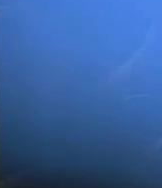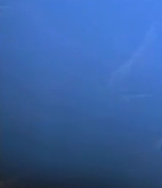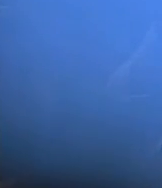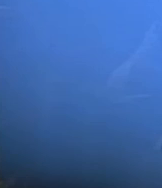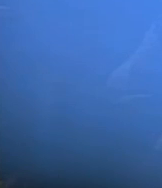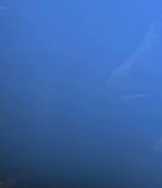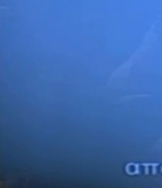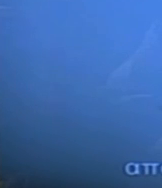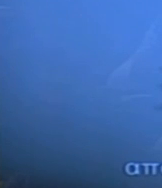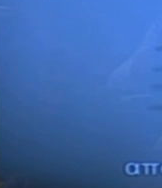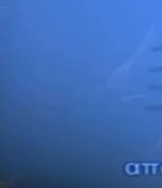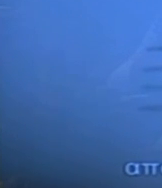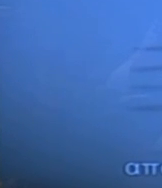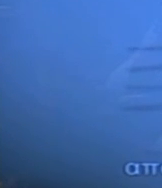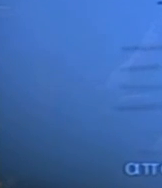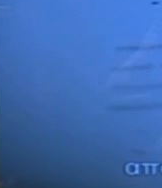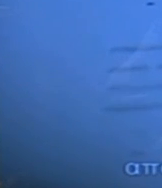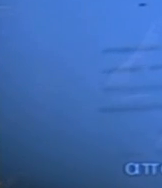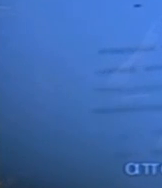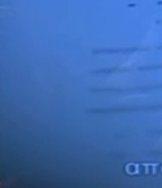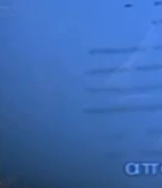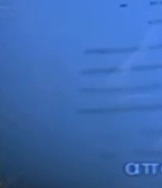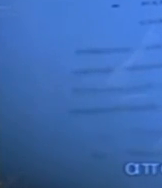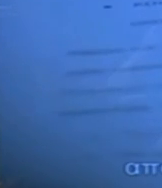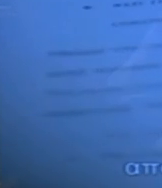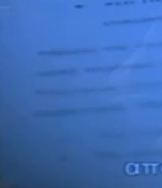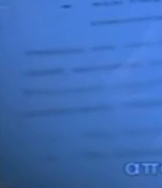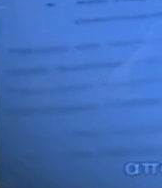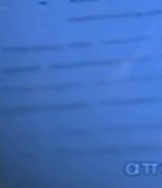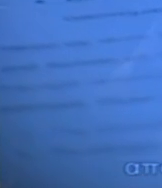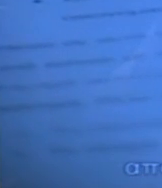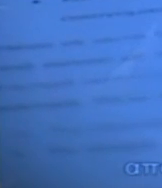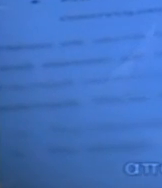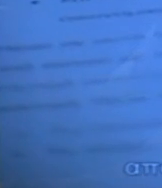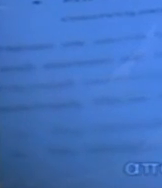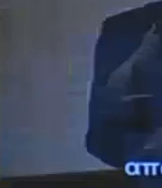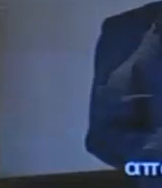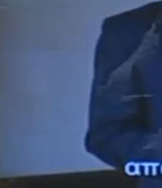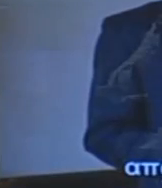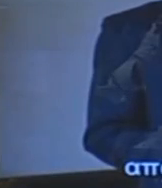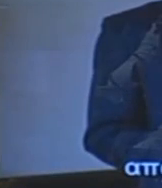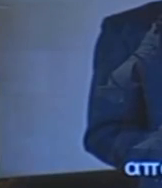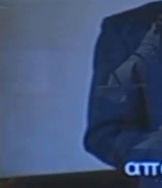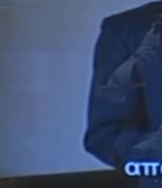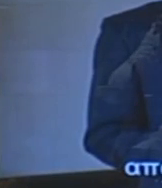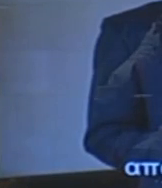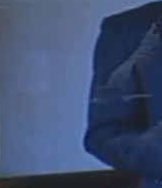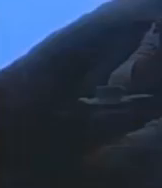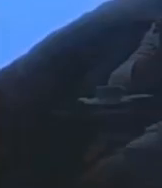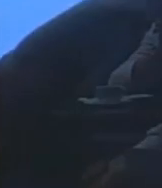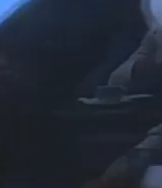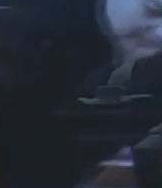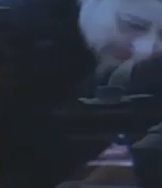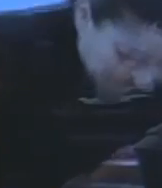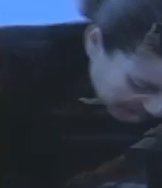greece implemented condition imposed on greece by the memor of of 2010 and